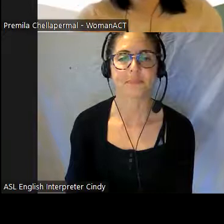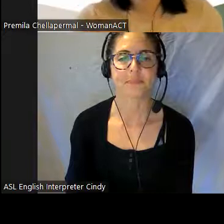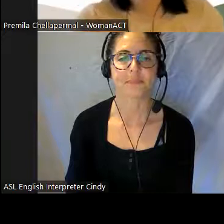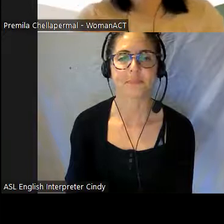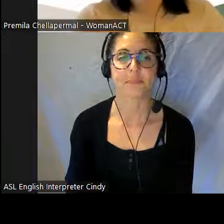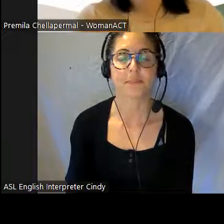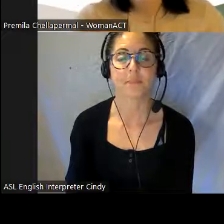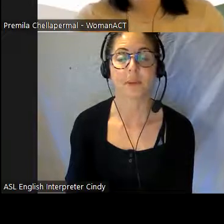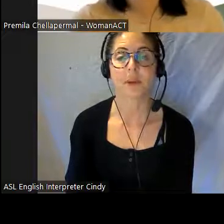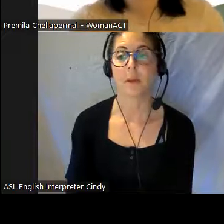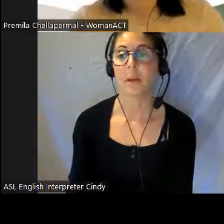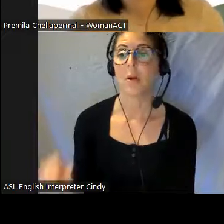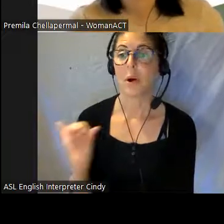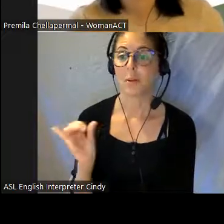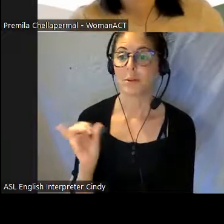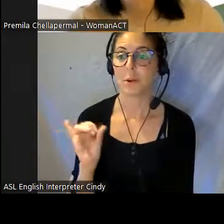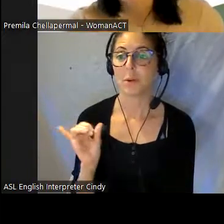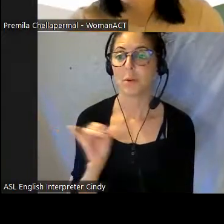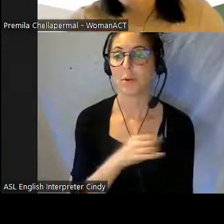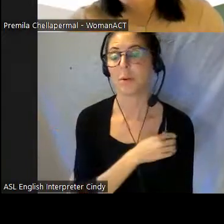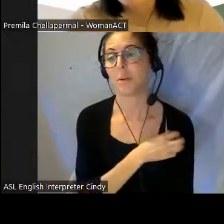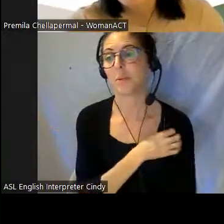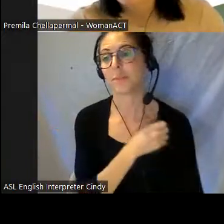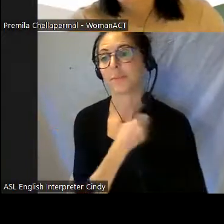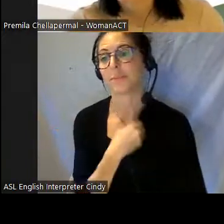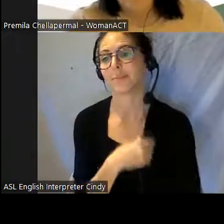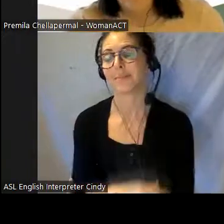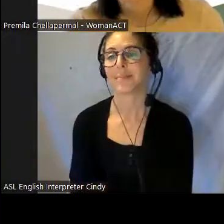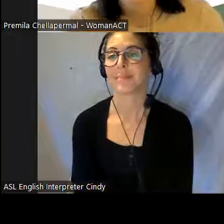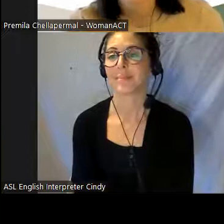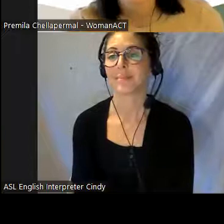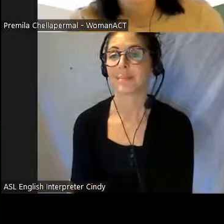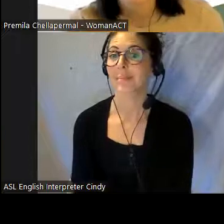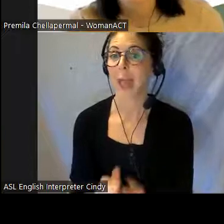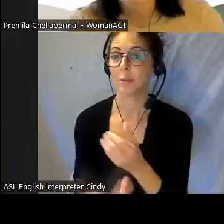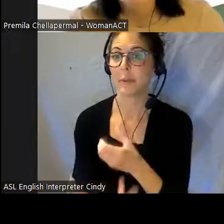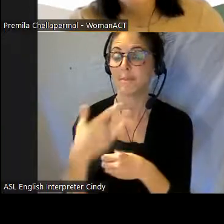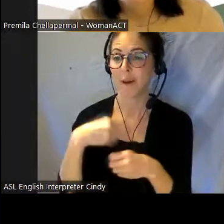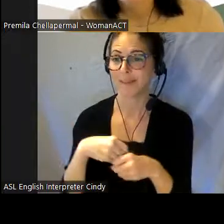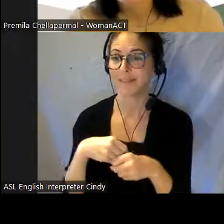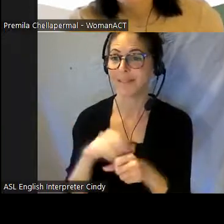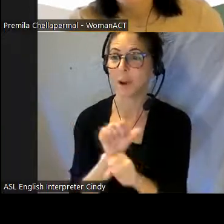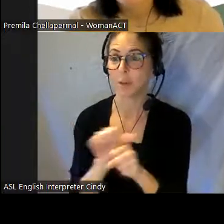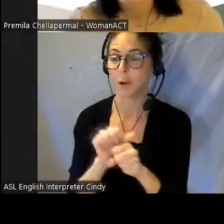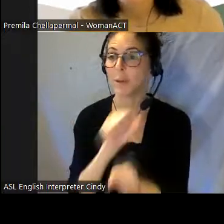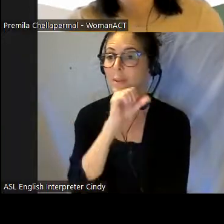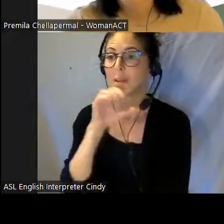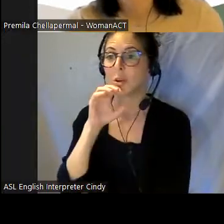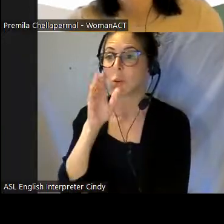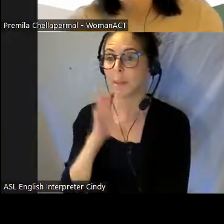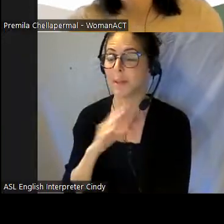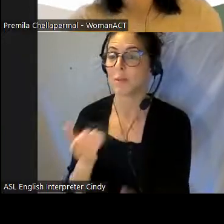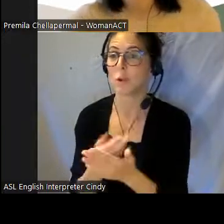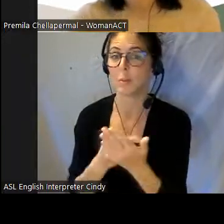Another way in which you can be a part of our work with senior women, we have a new project